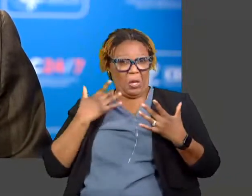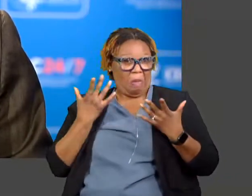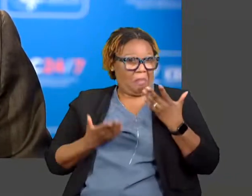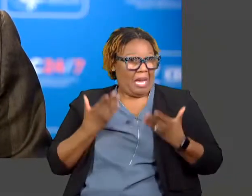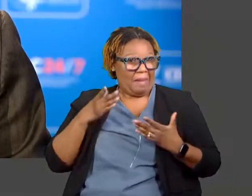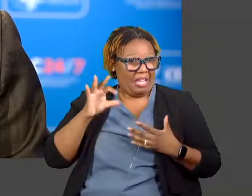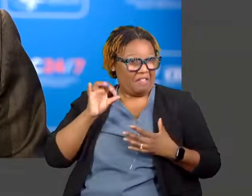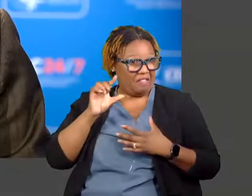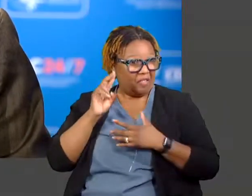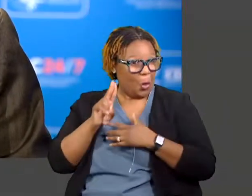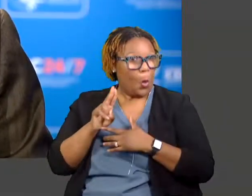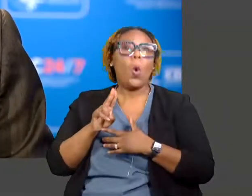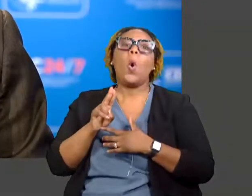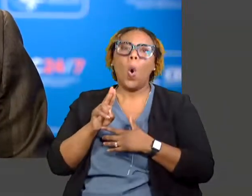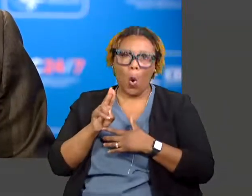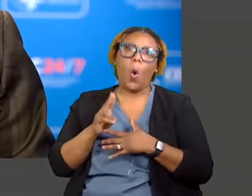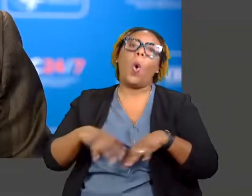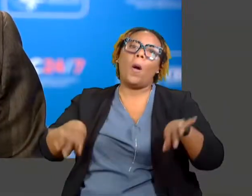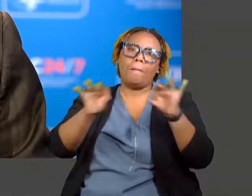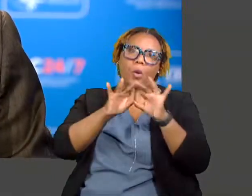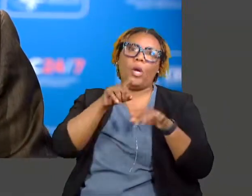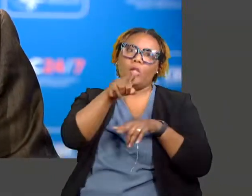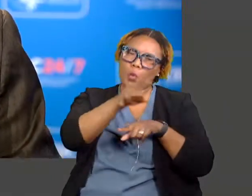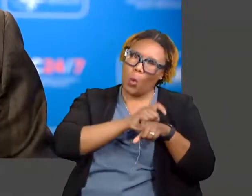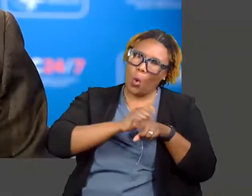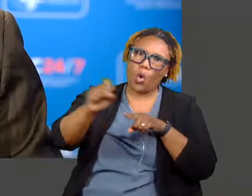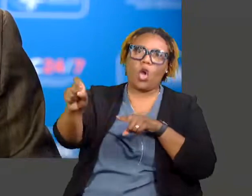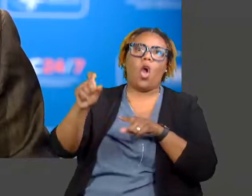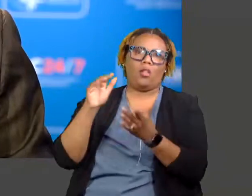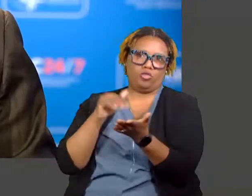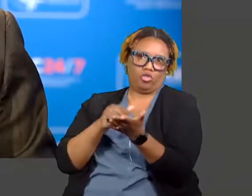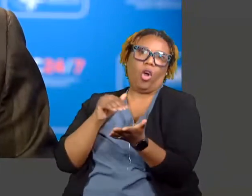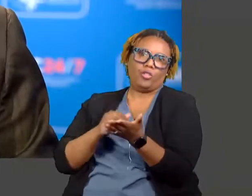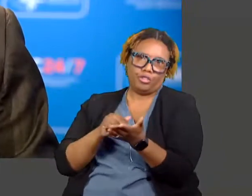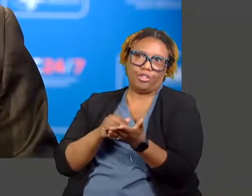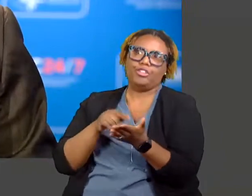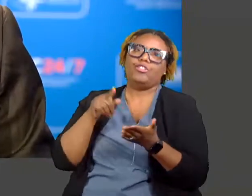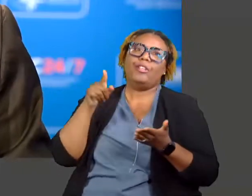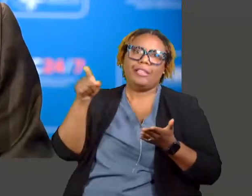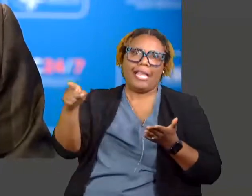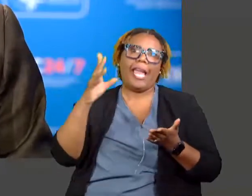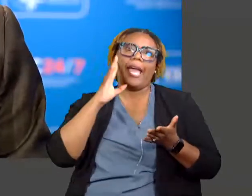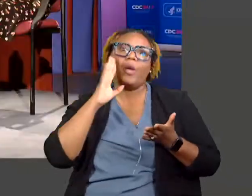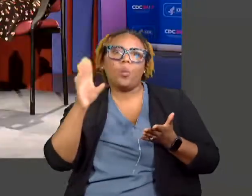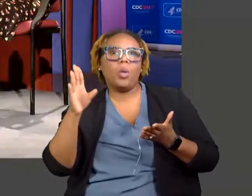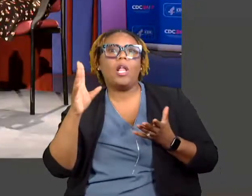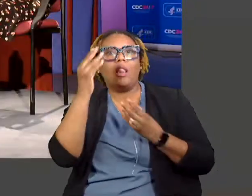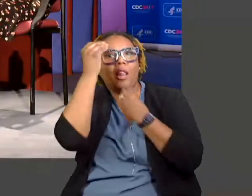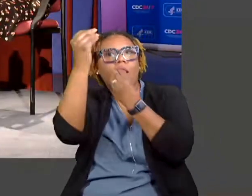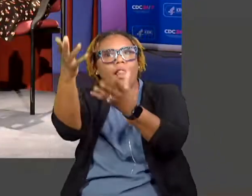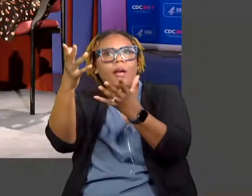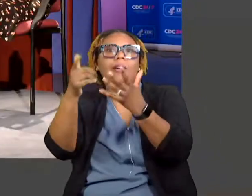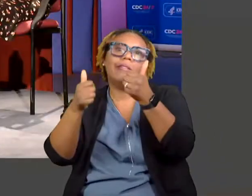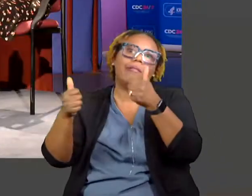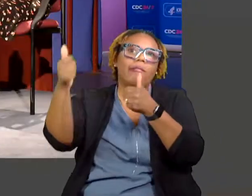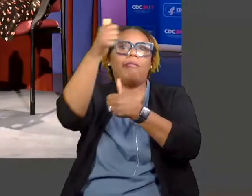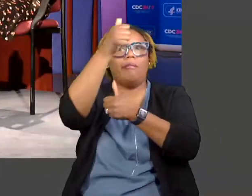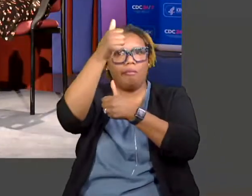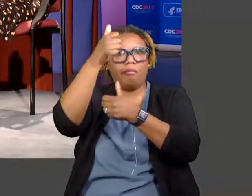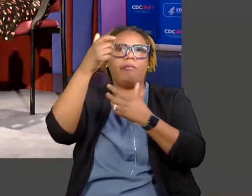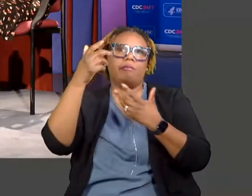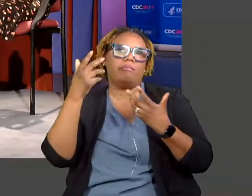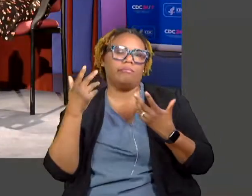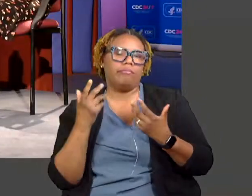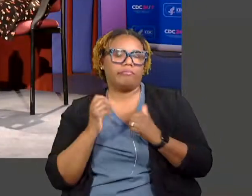call a healthcare provider and have a conversation with them. They can then loop in the broader public health partners. So thank you. That's really helpful.